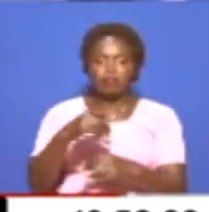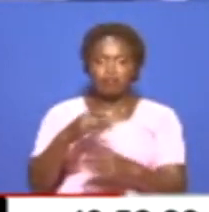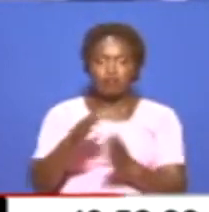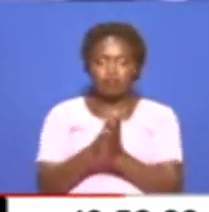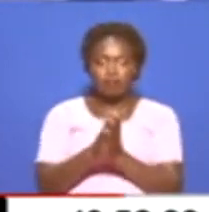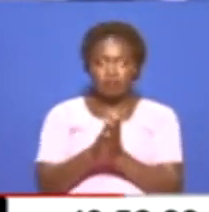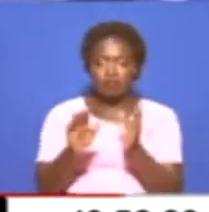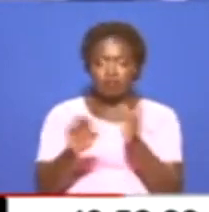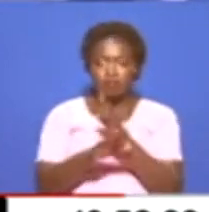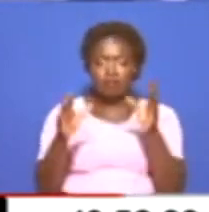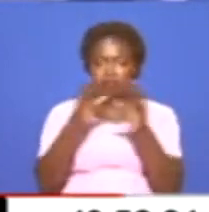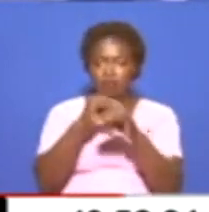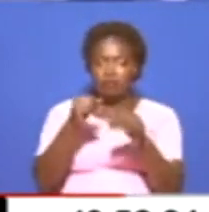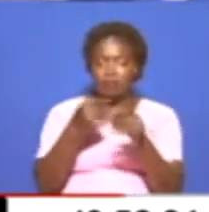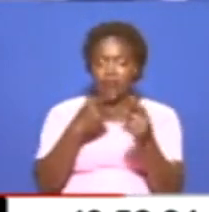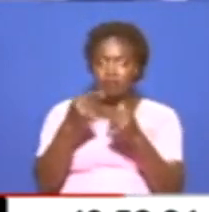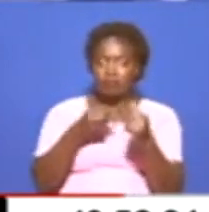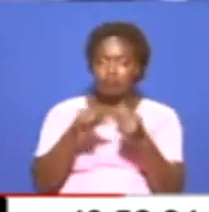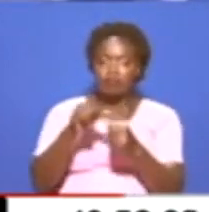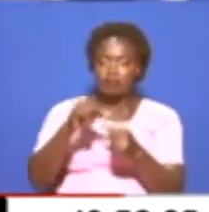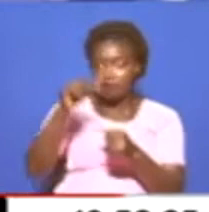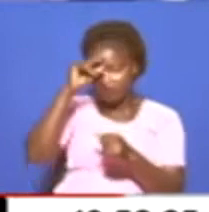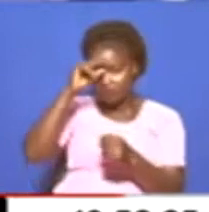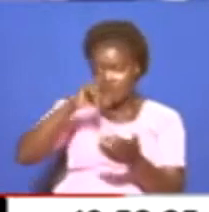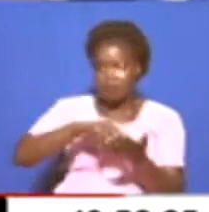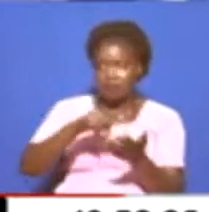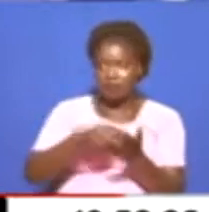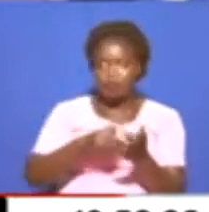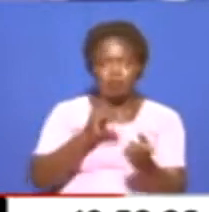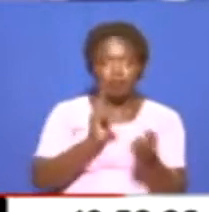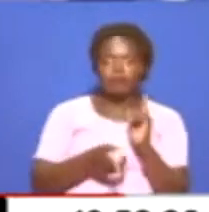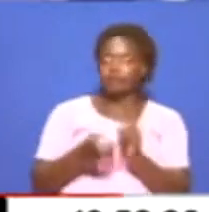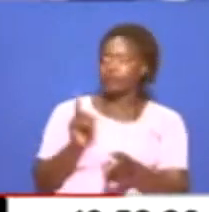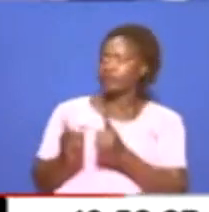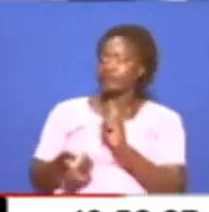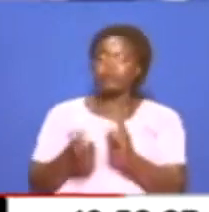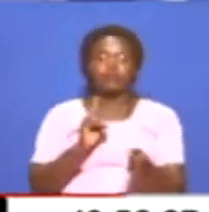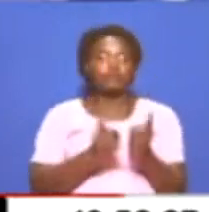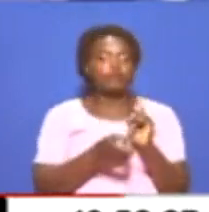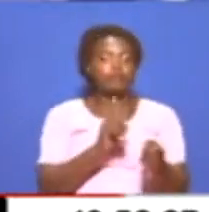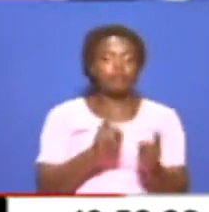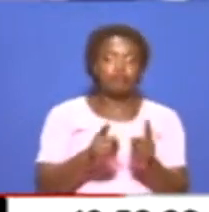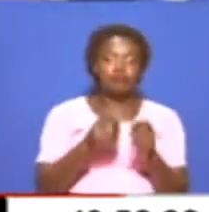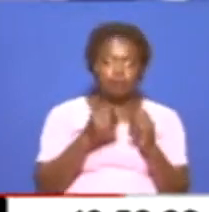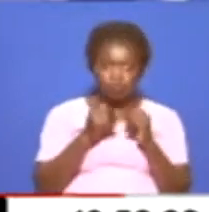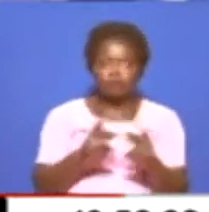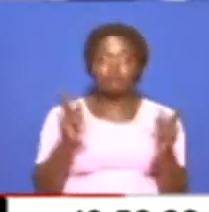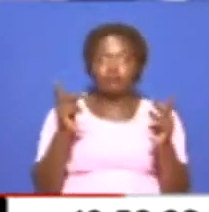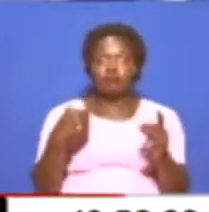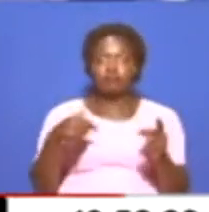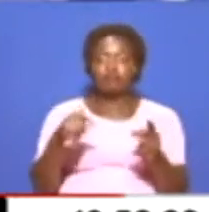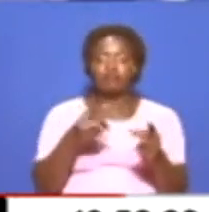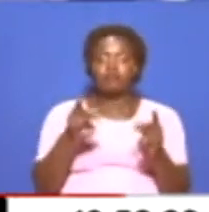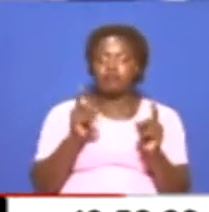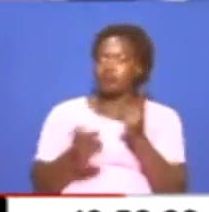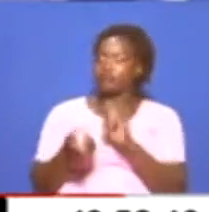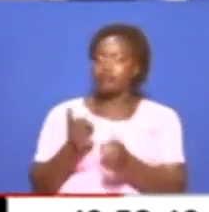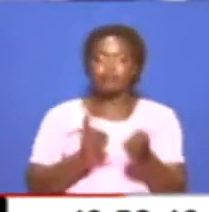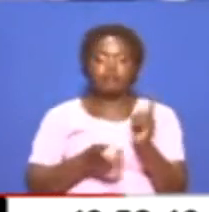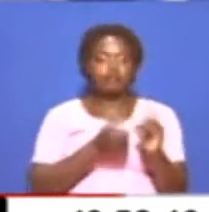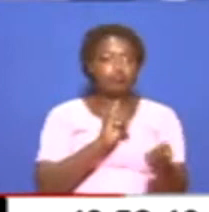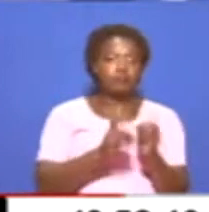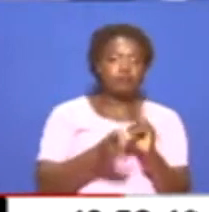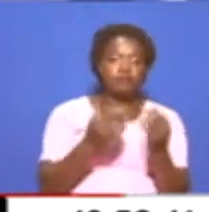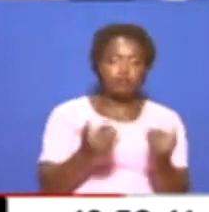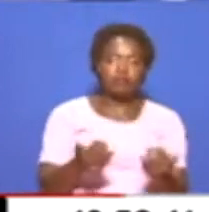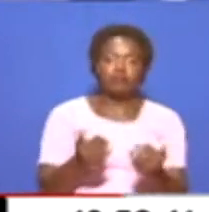talk about the government projects, he was told, you are tanga-tangaling. And then they said, let us tanga-tanga. Mm-hmm. So from that time to date, there